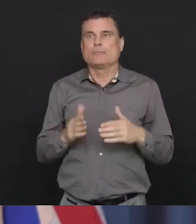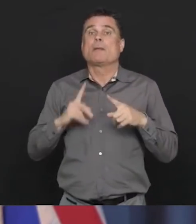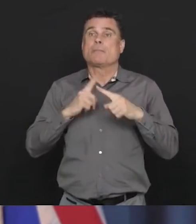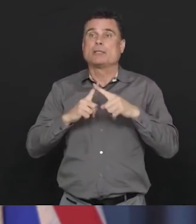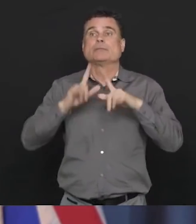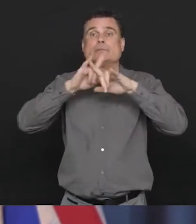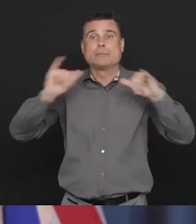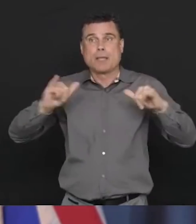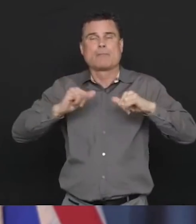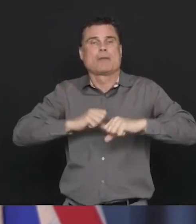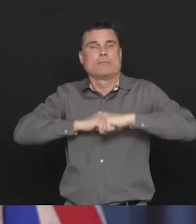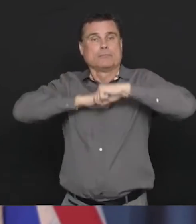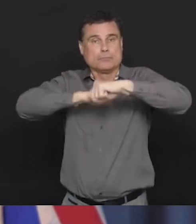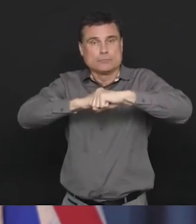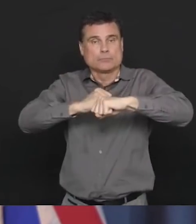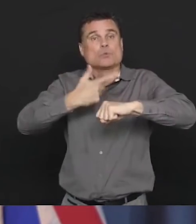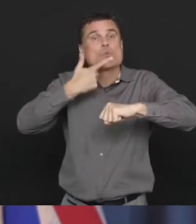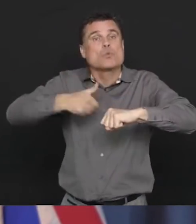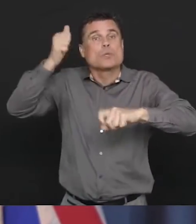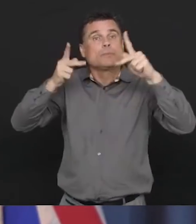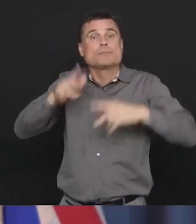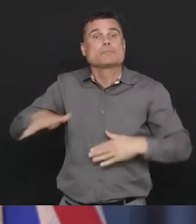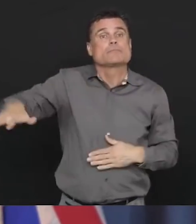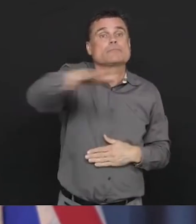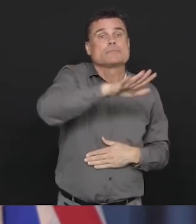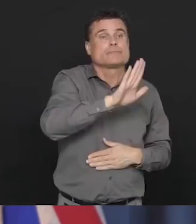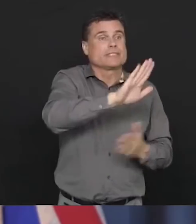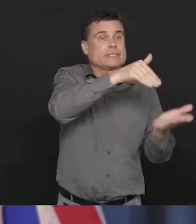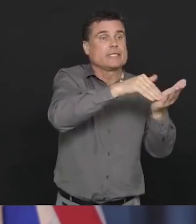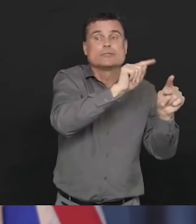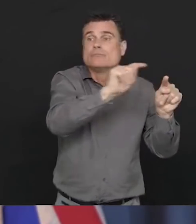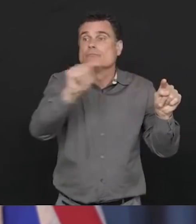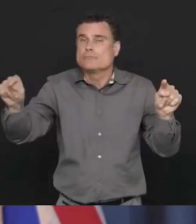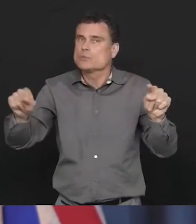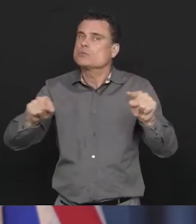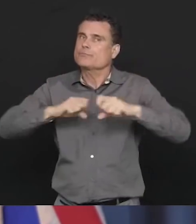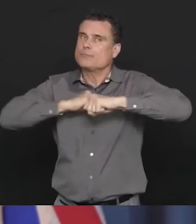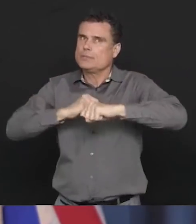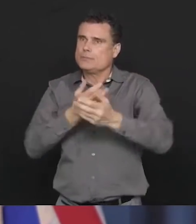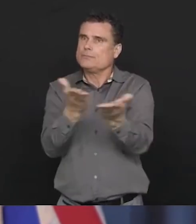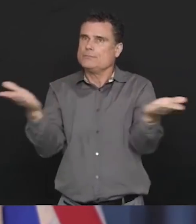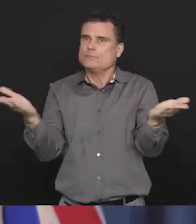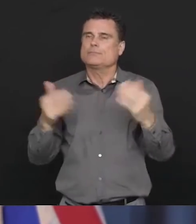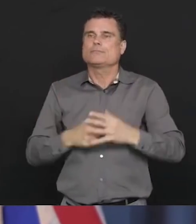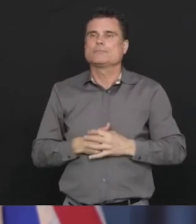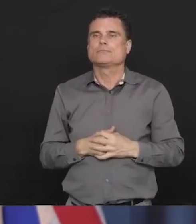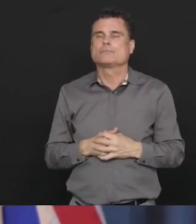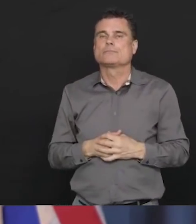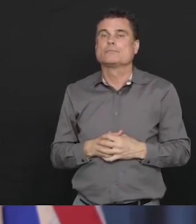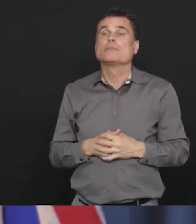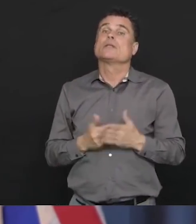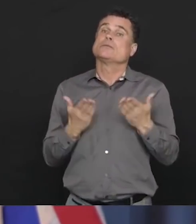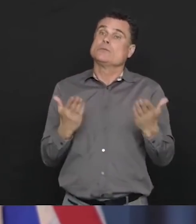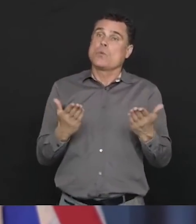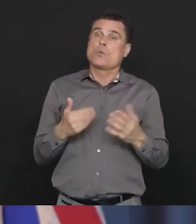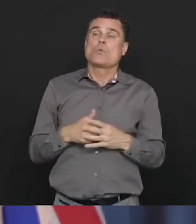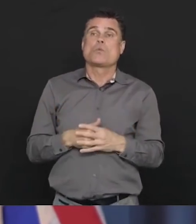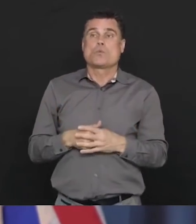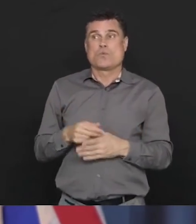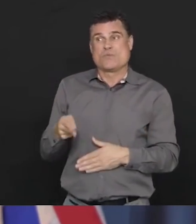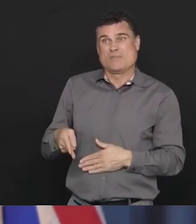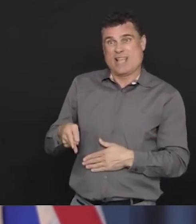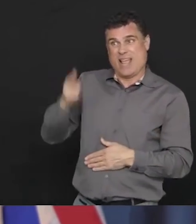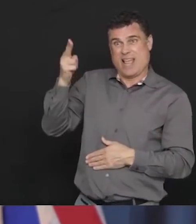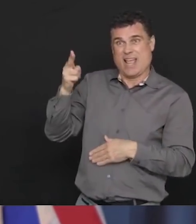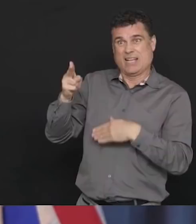be rolled out over time, focusing, of course, on where the need is most, which is the Lower Mainland, and that's started